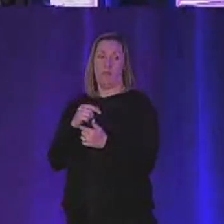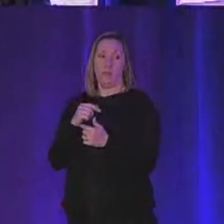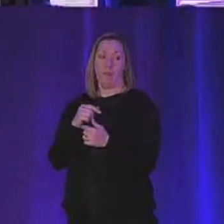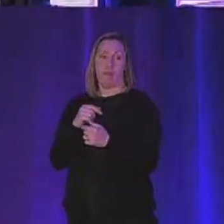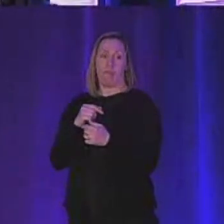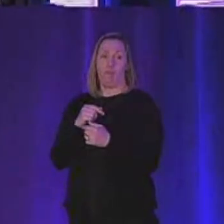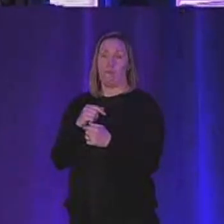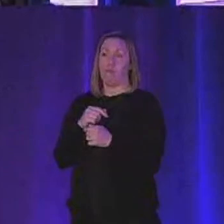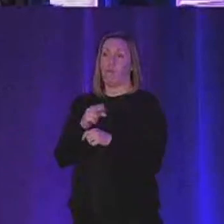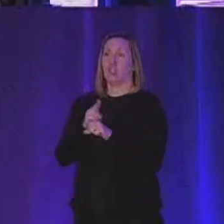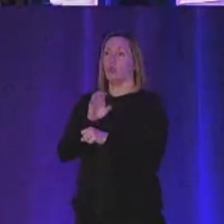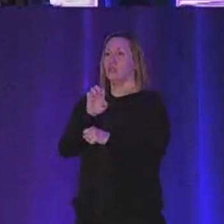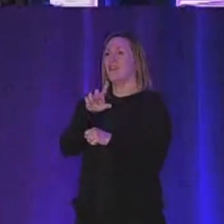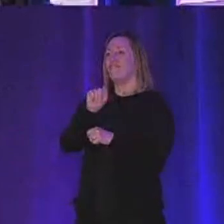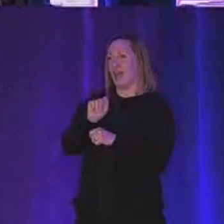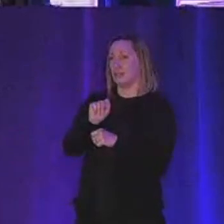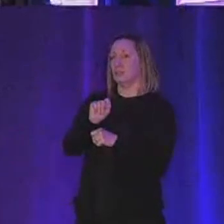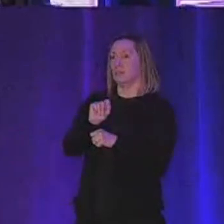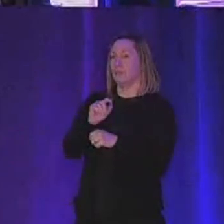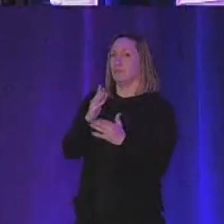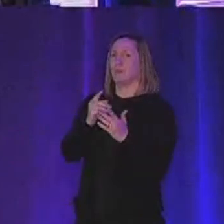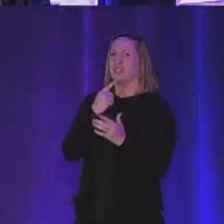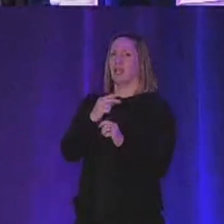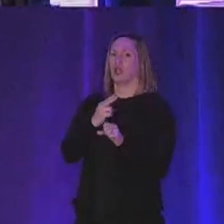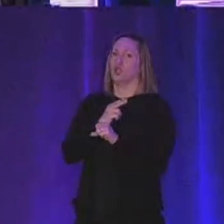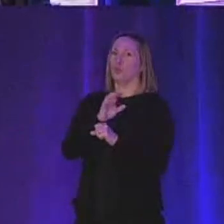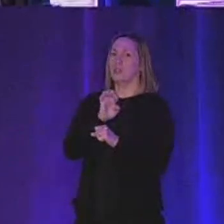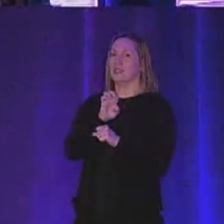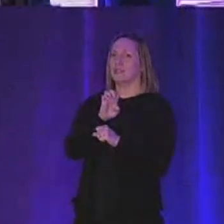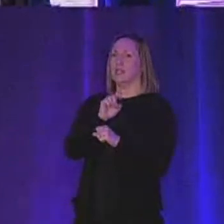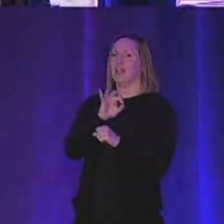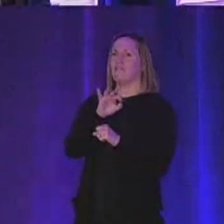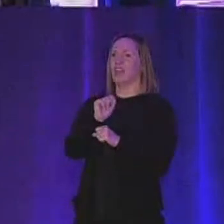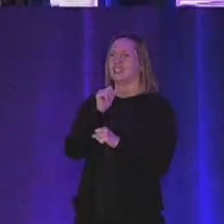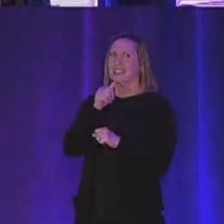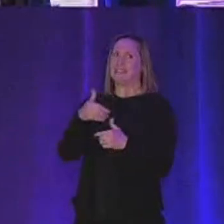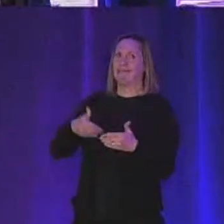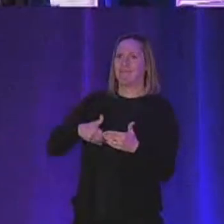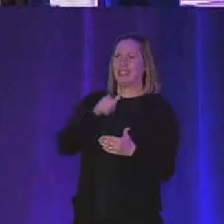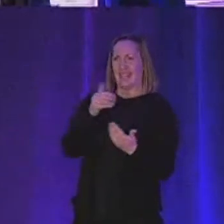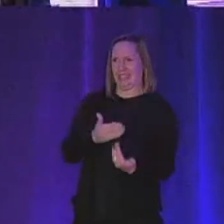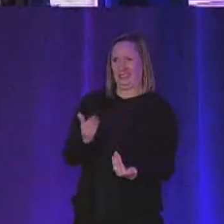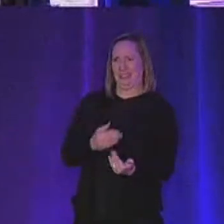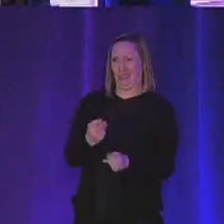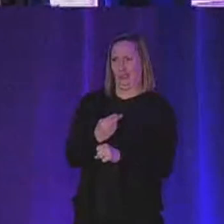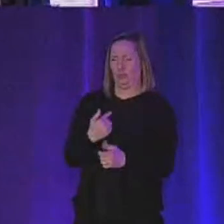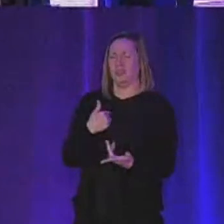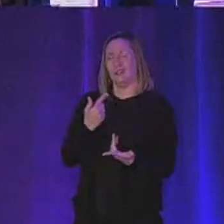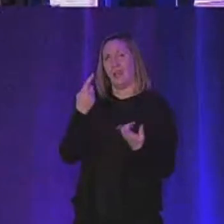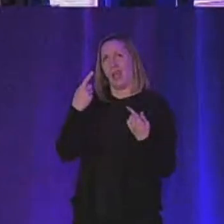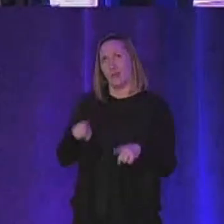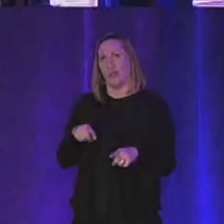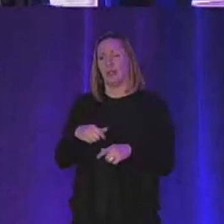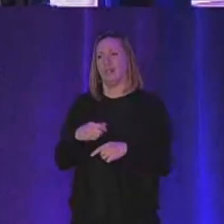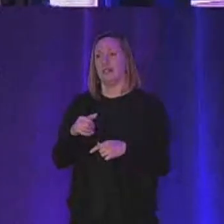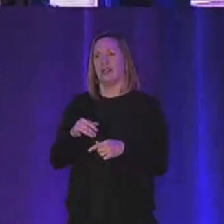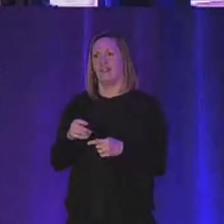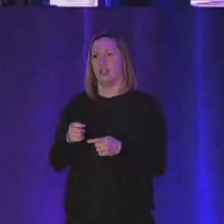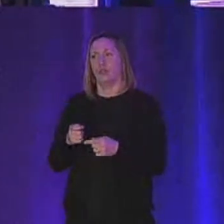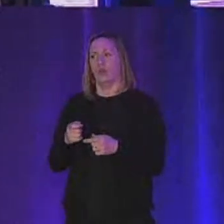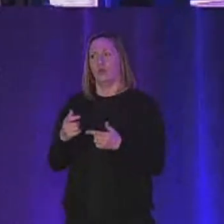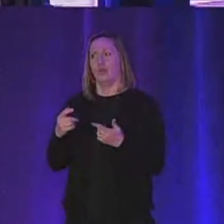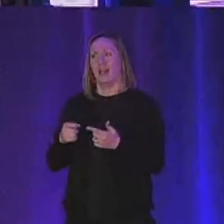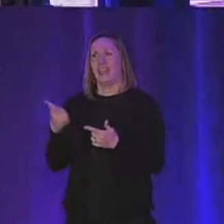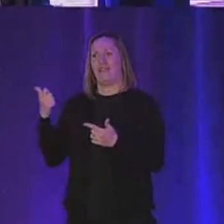right? A lot of people say things about use effect where it's non-intuitive. I tend to agree because if you leave off a second argument, you